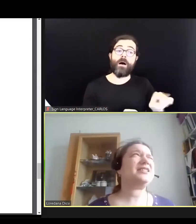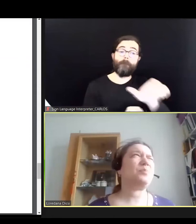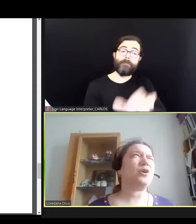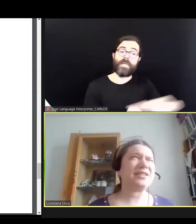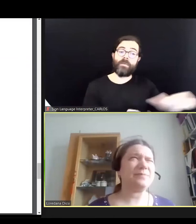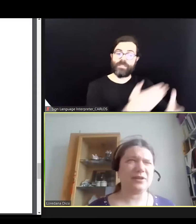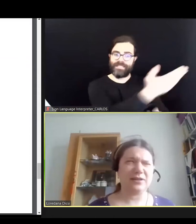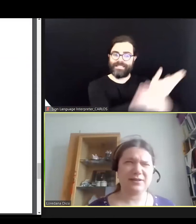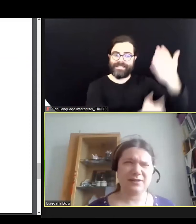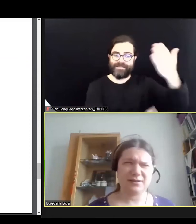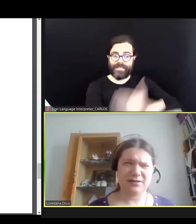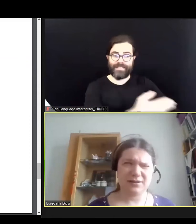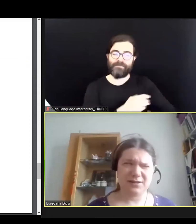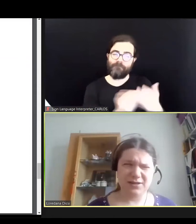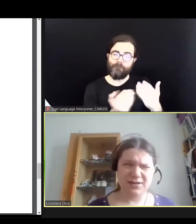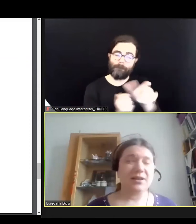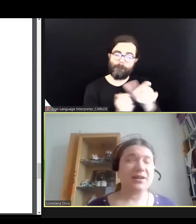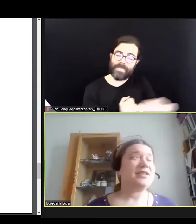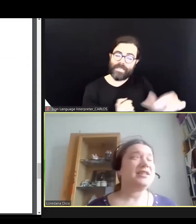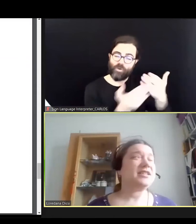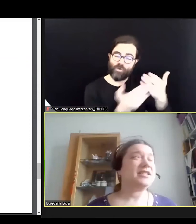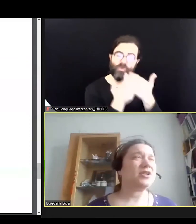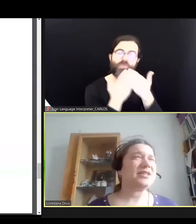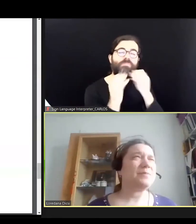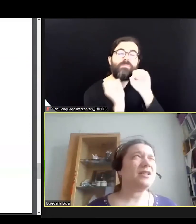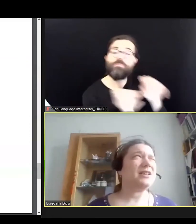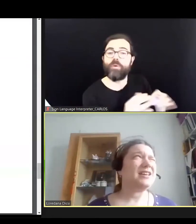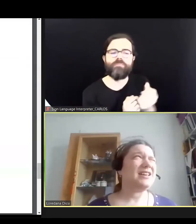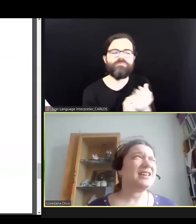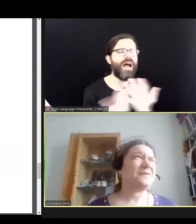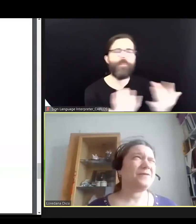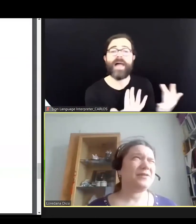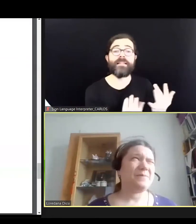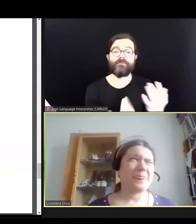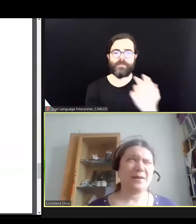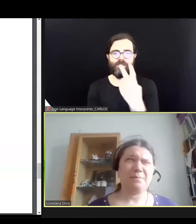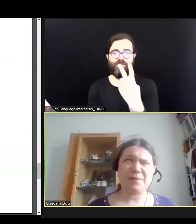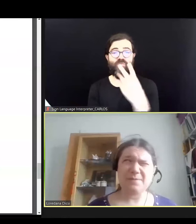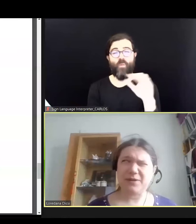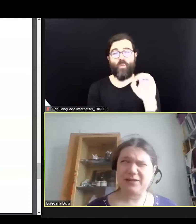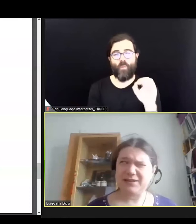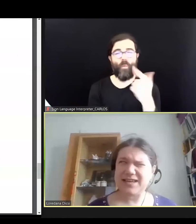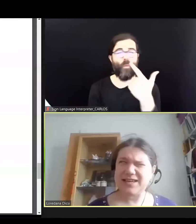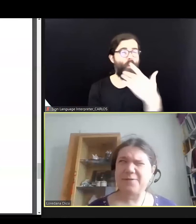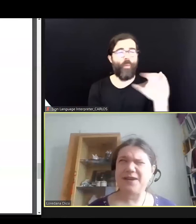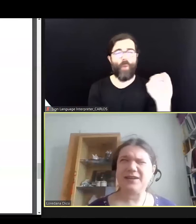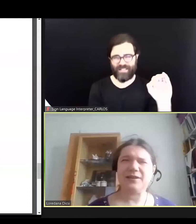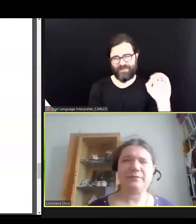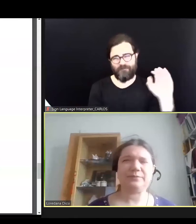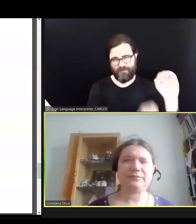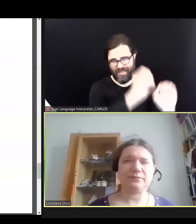even the EU, and they ratified it. So they are legally binded to do this. And